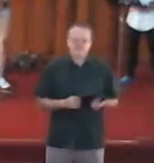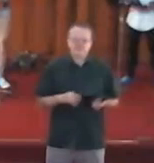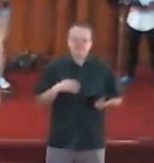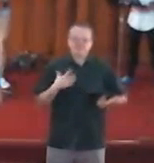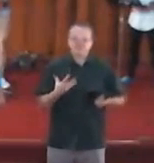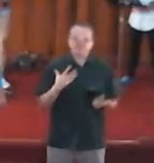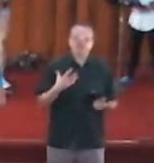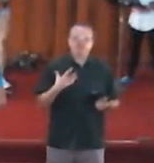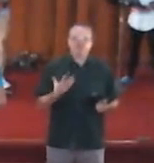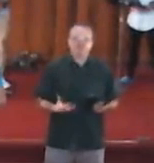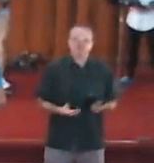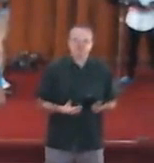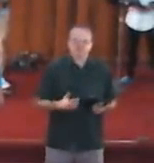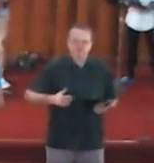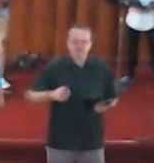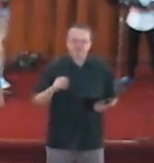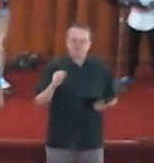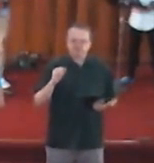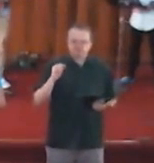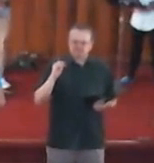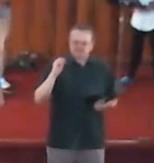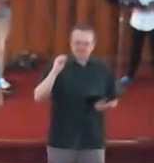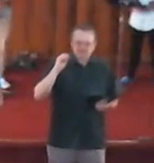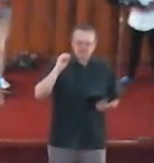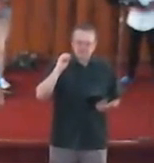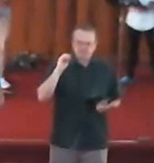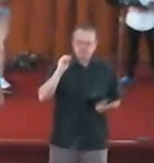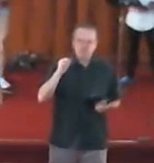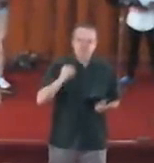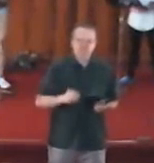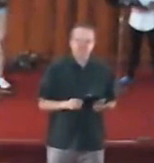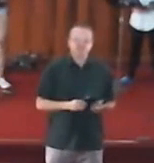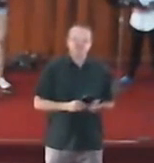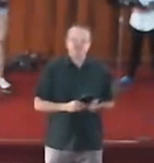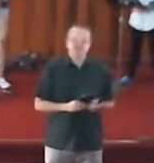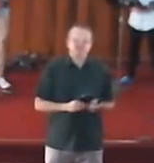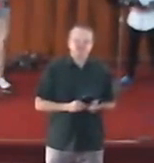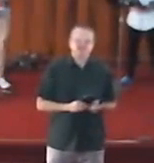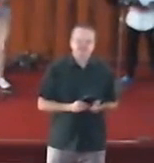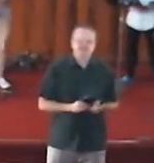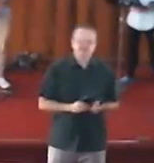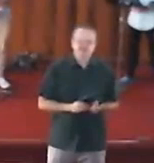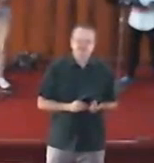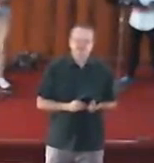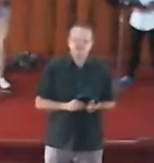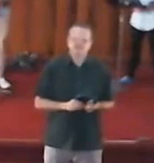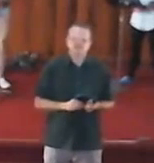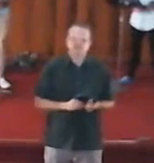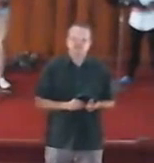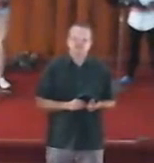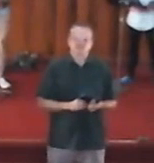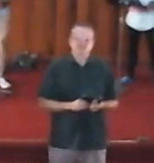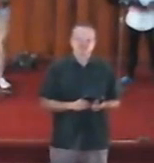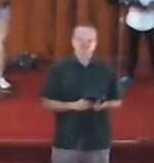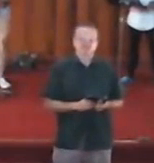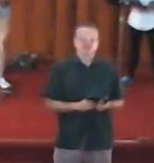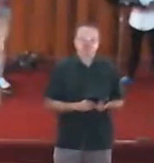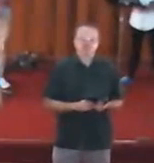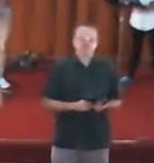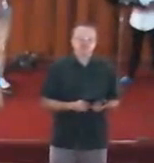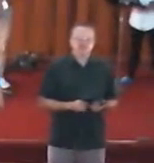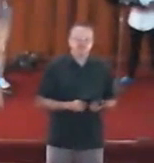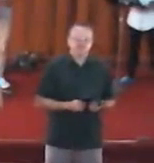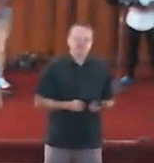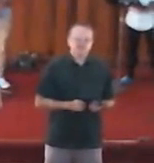Ese científico en nosotros que duda siempre. The scientist in us who doubts